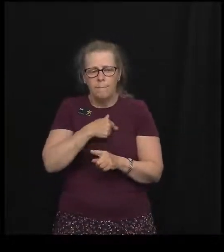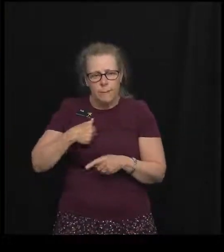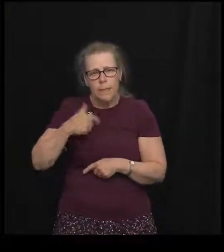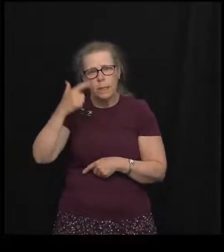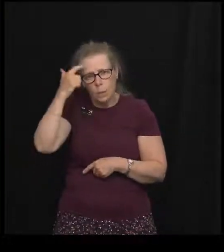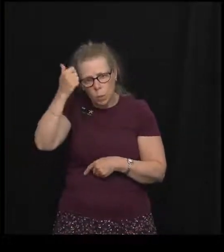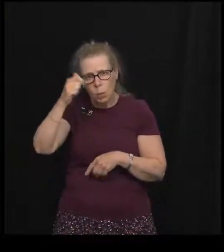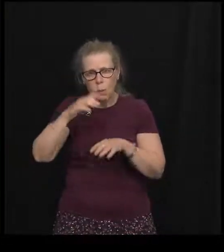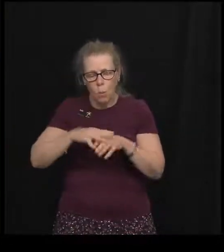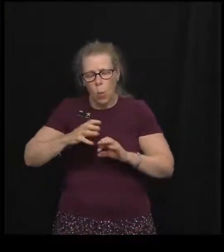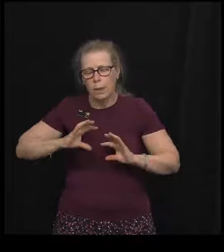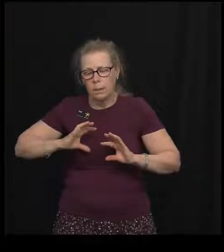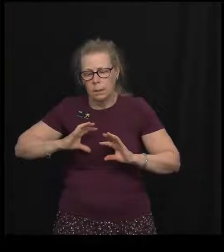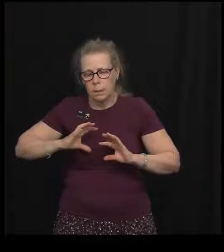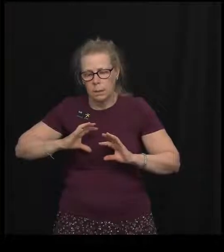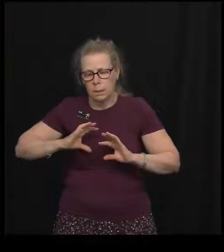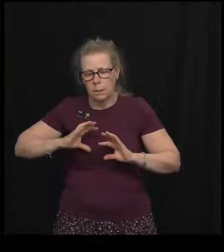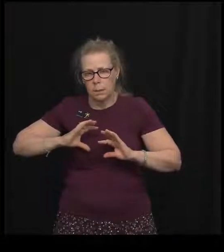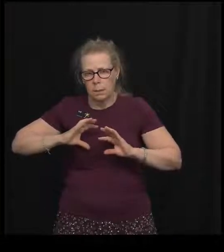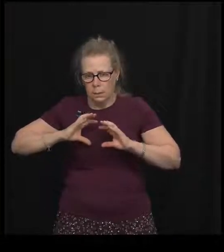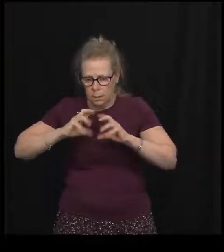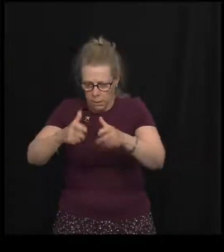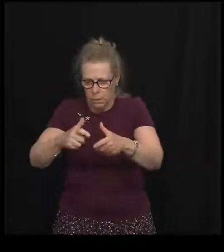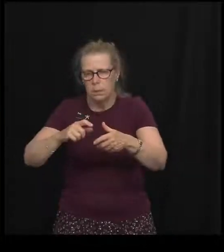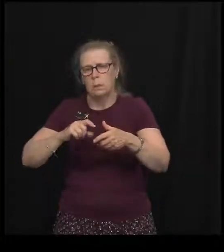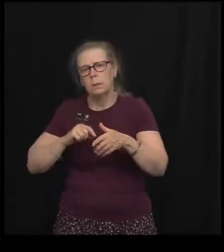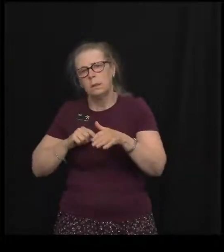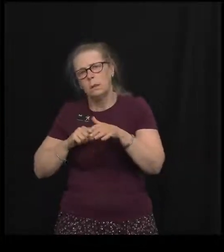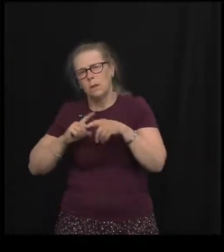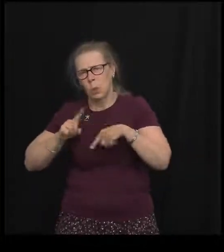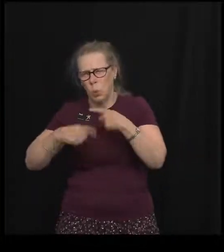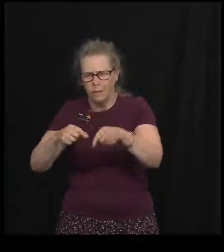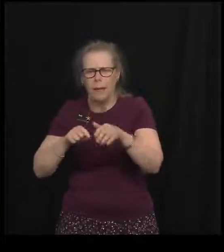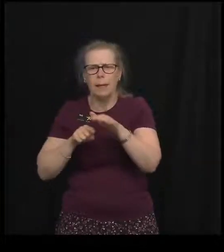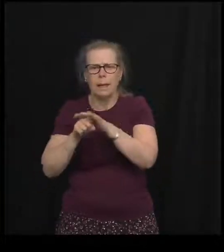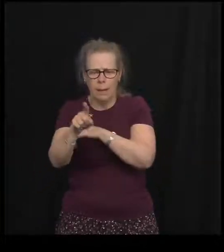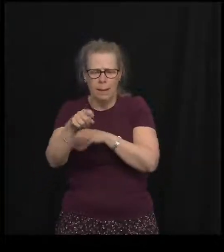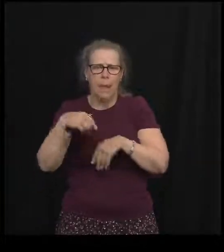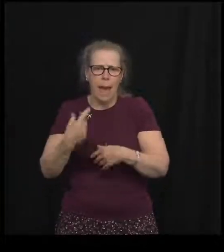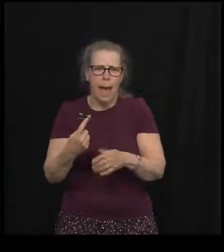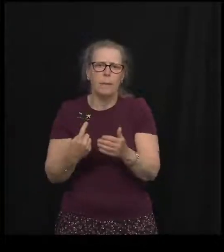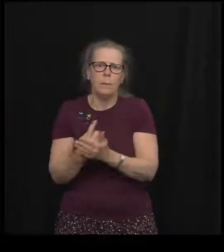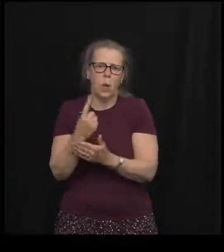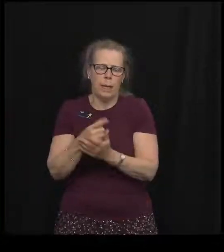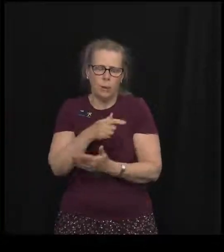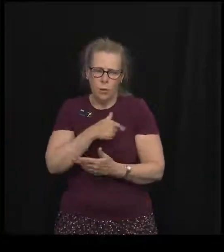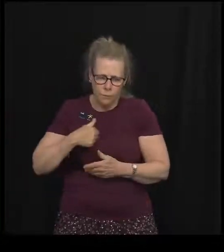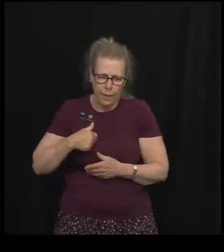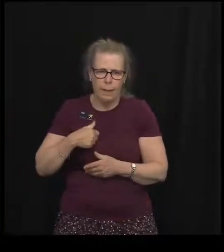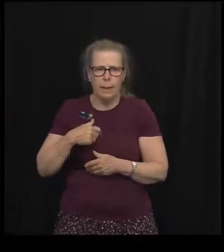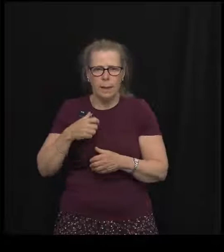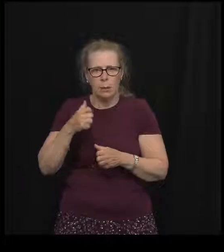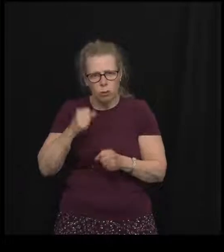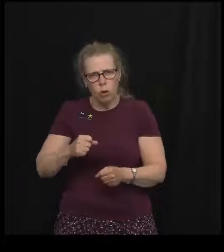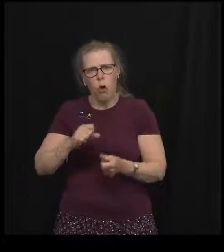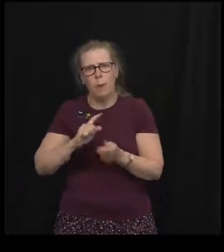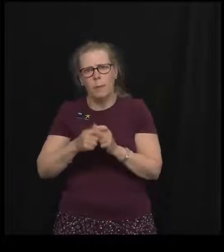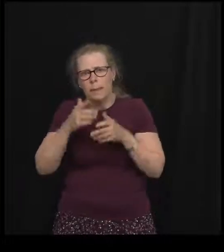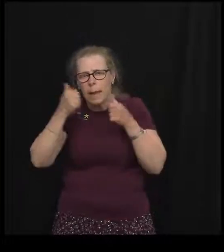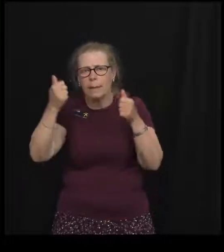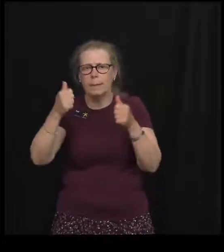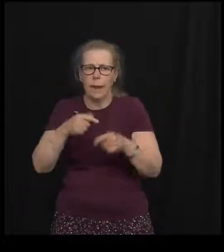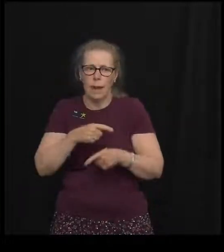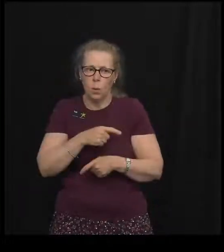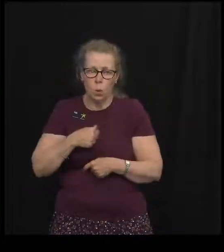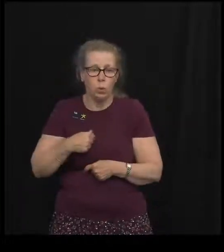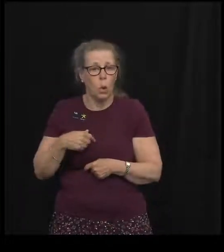that progress not only is possible, but we will achieve more progress. And your statistics are are wonderful